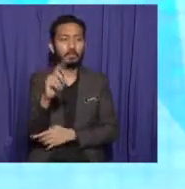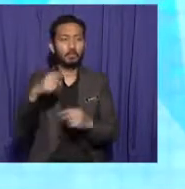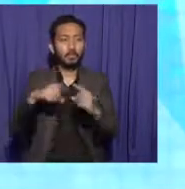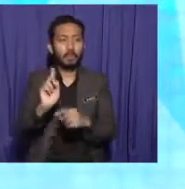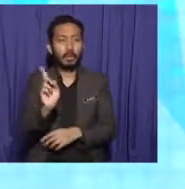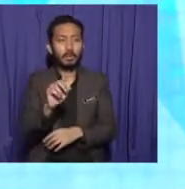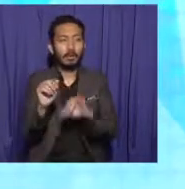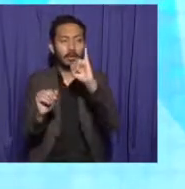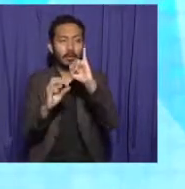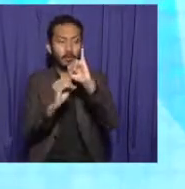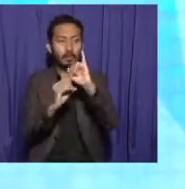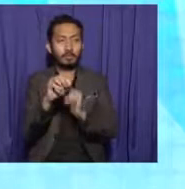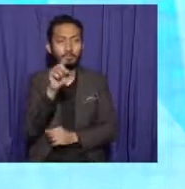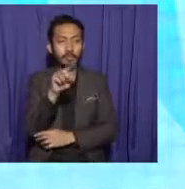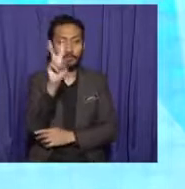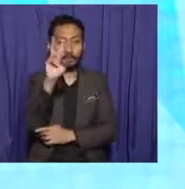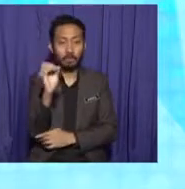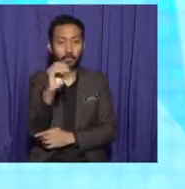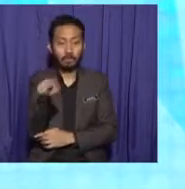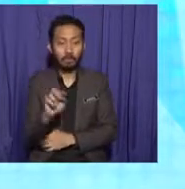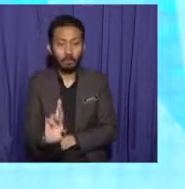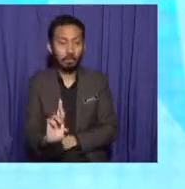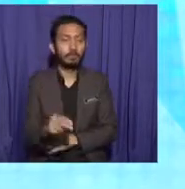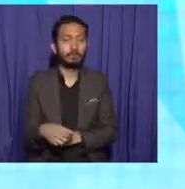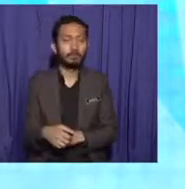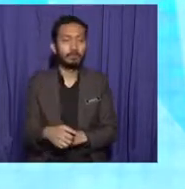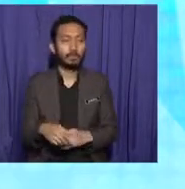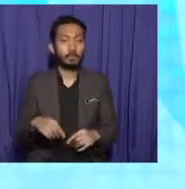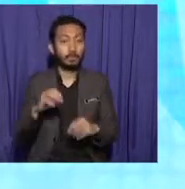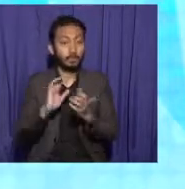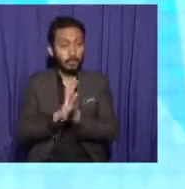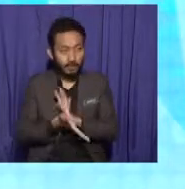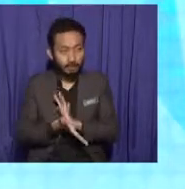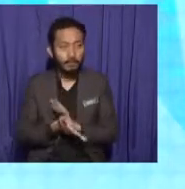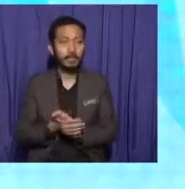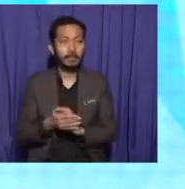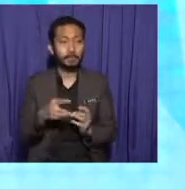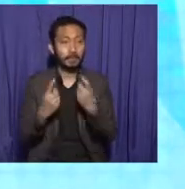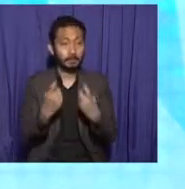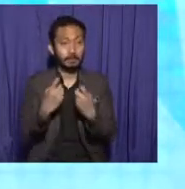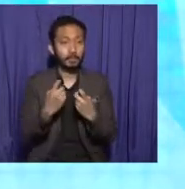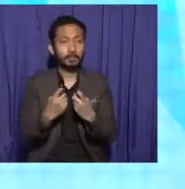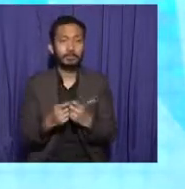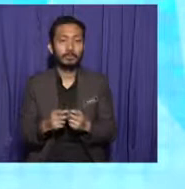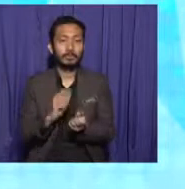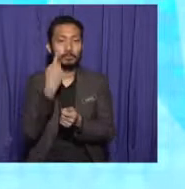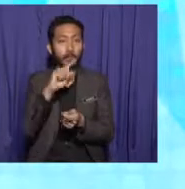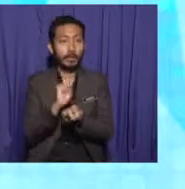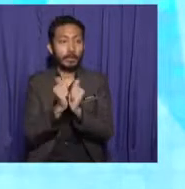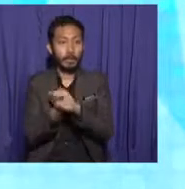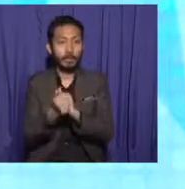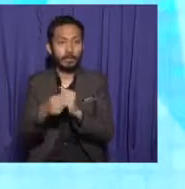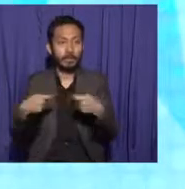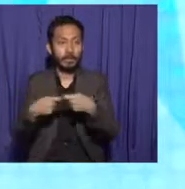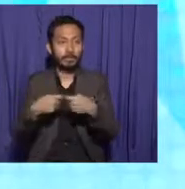the expression for the alternating current through a resistor is I equal to I naught sine omega